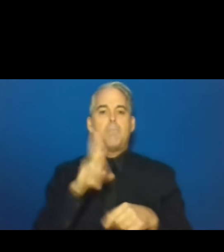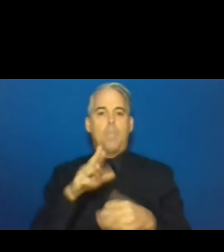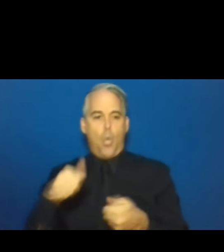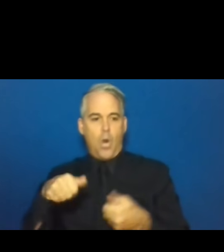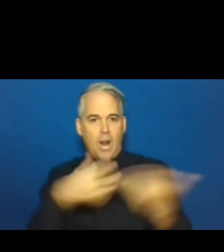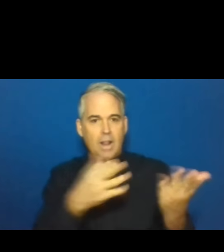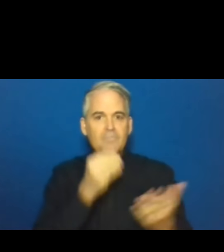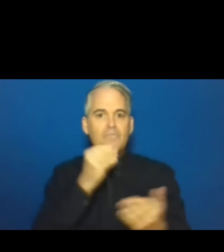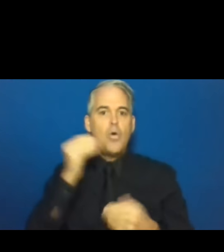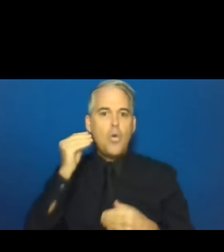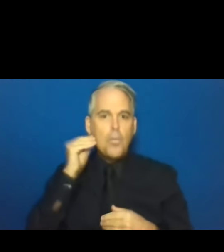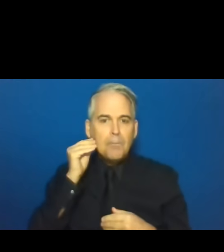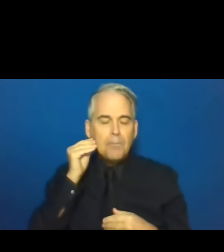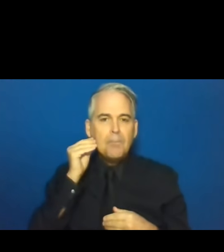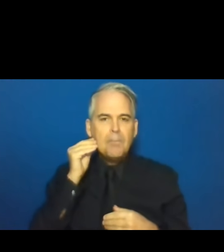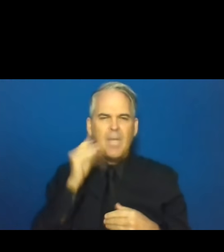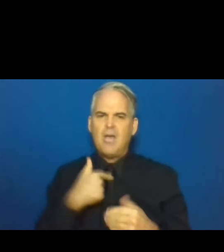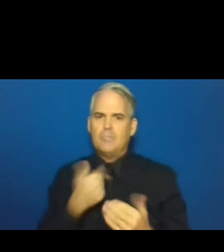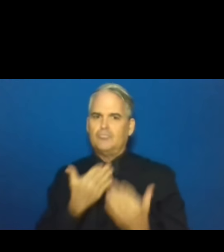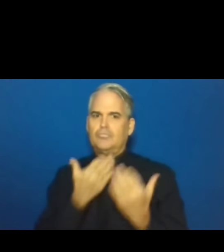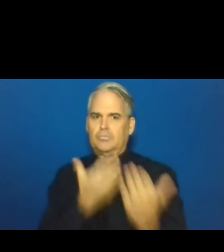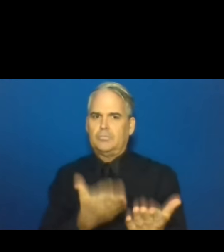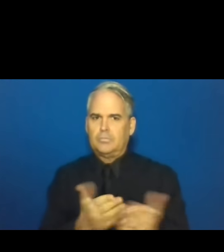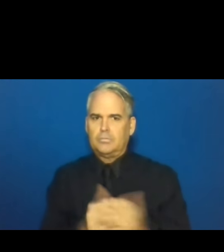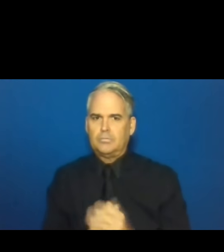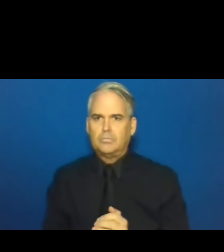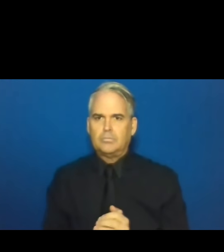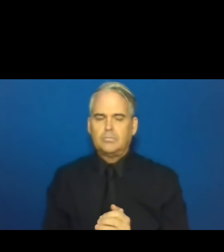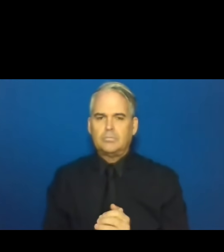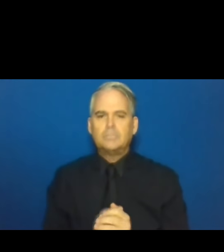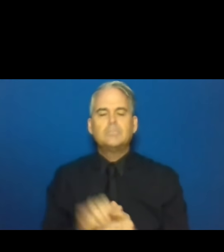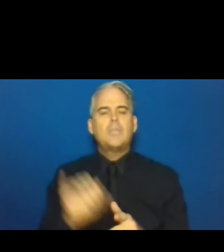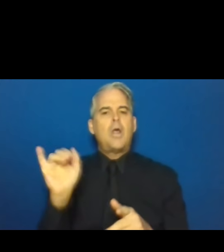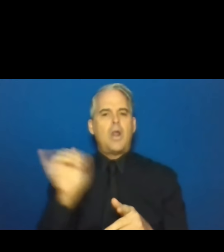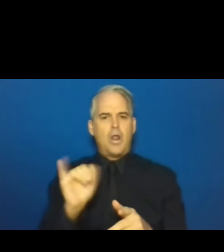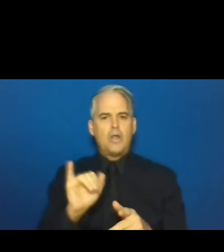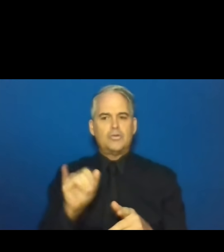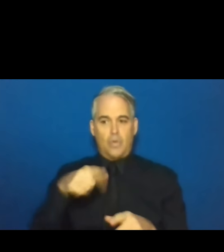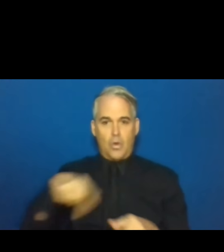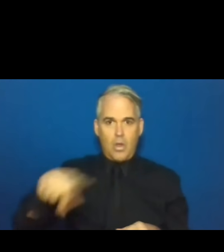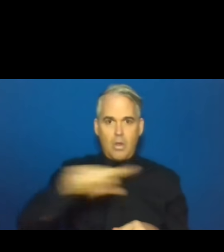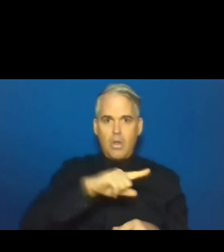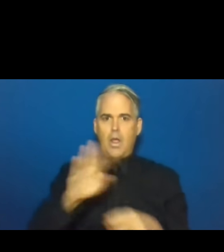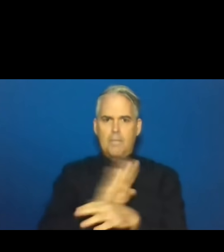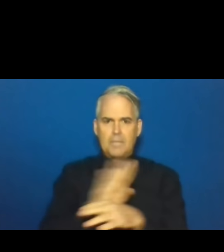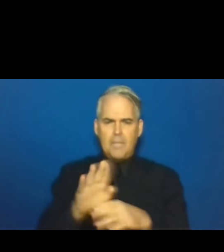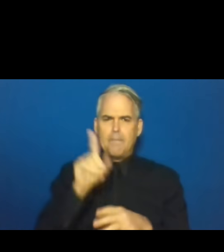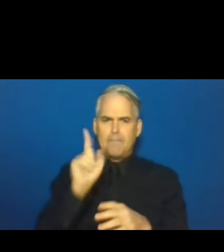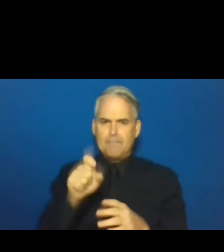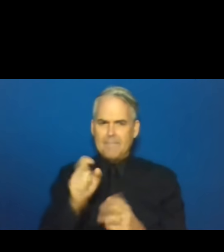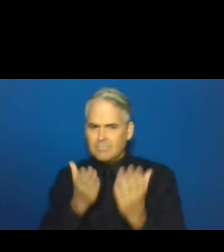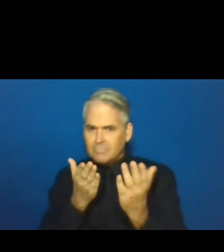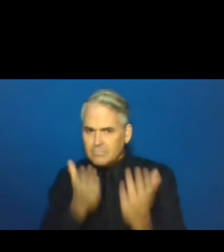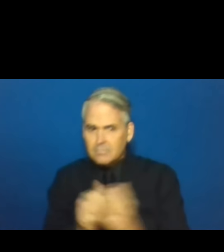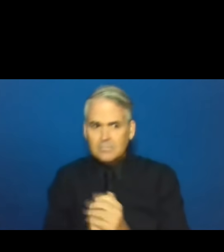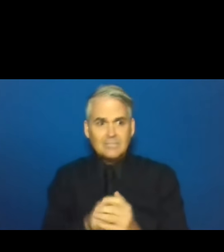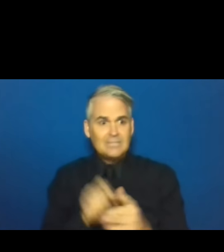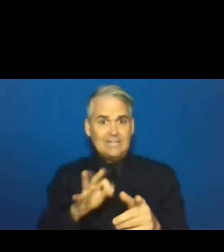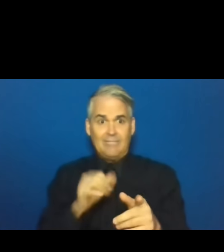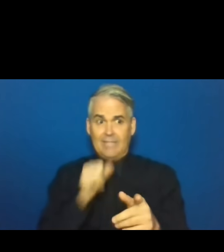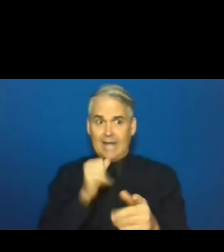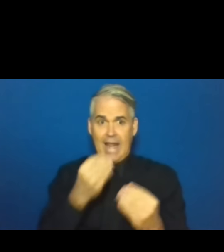remind Nevadans and visitors that you must keep your mask on at all times when you are not actively eating